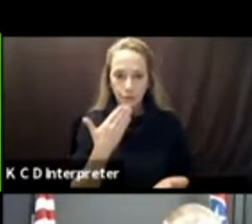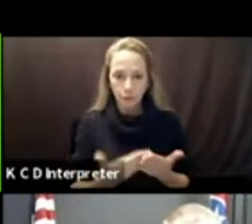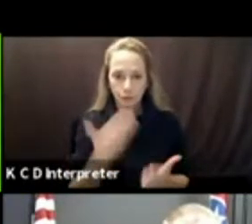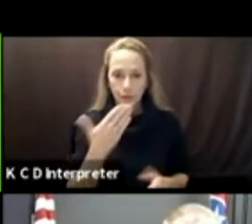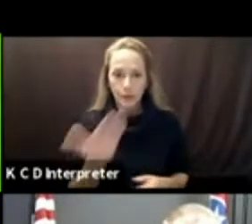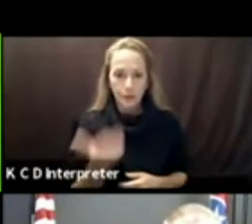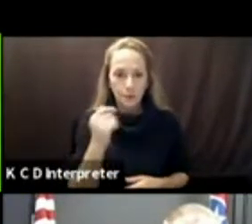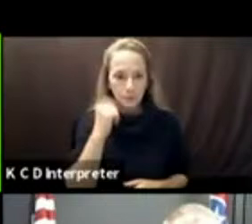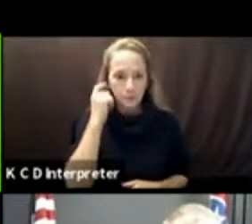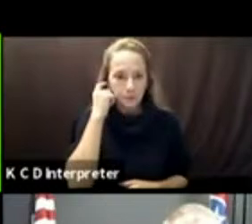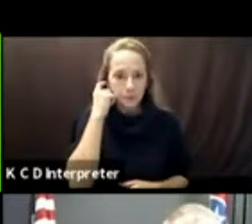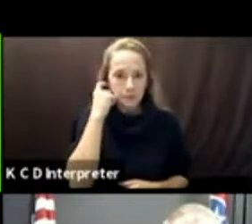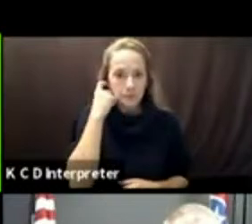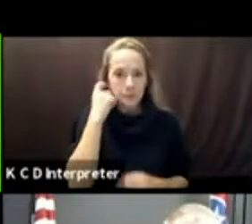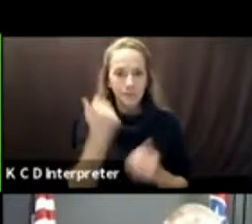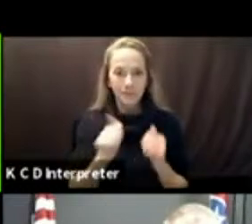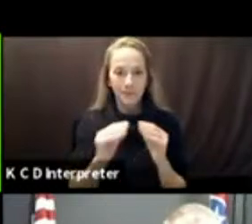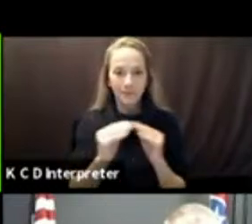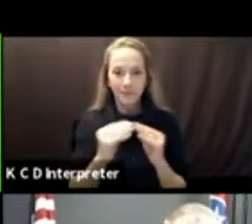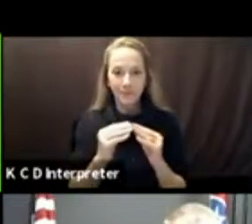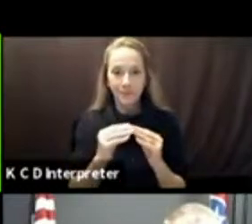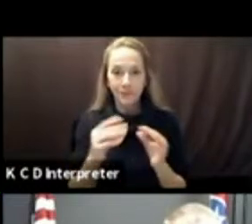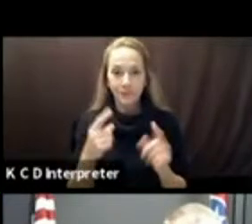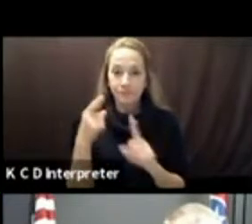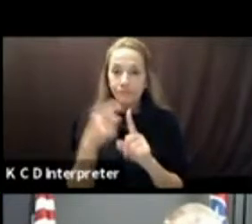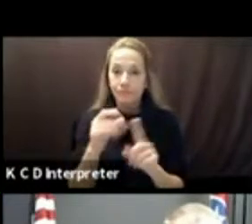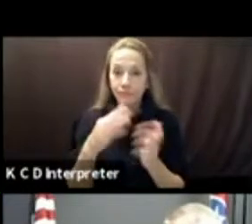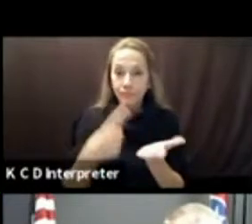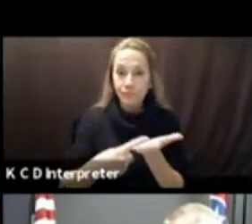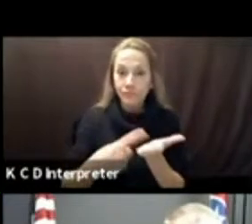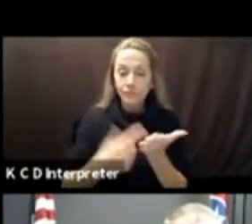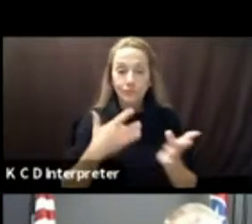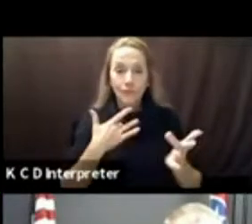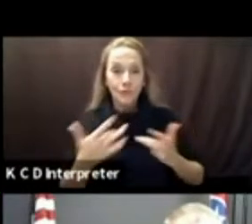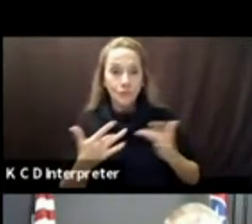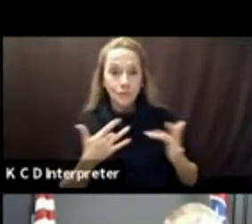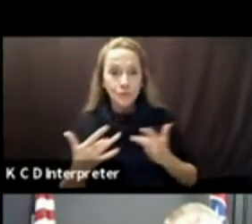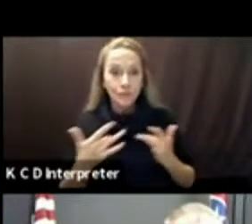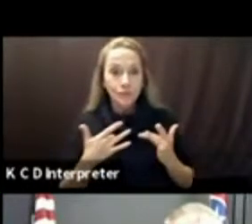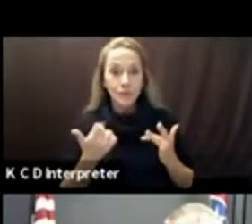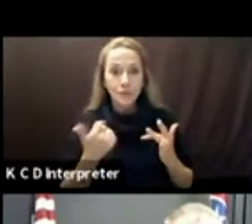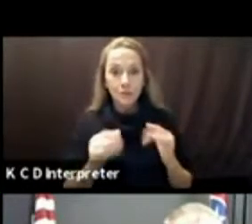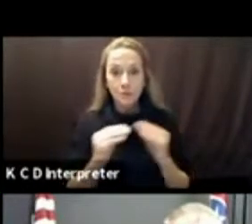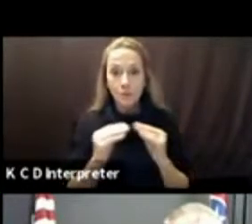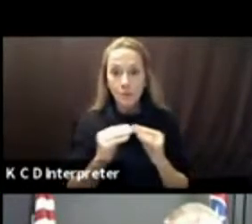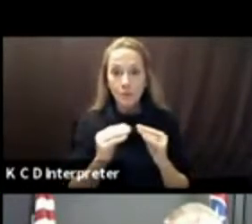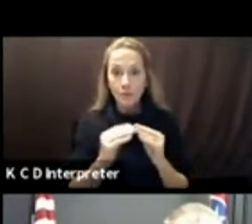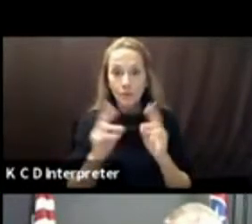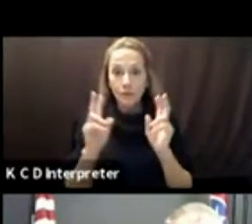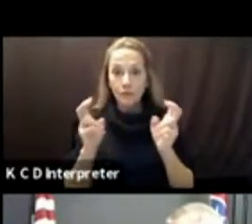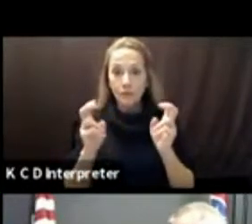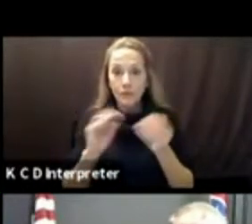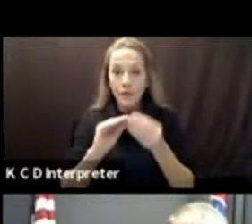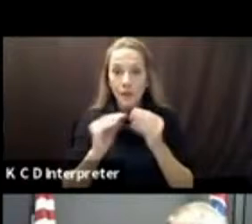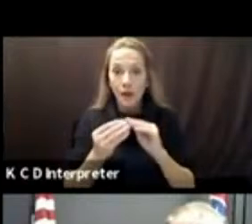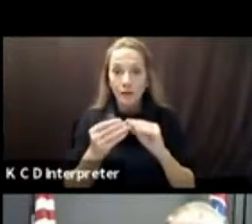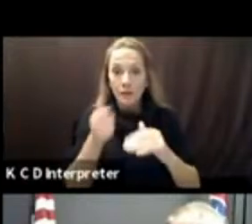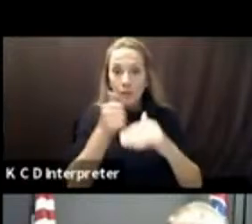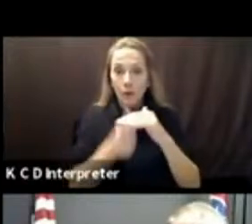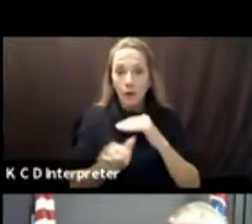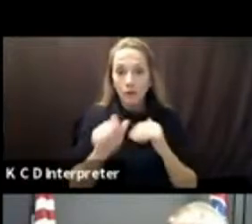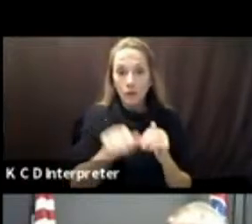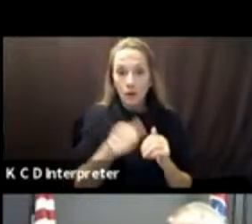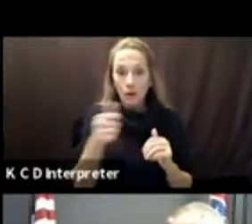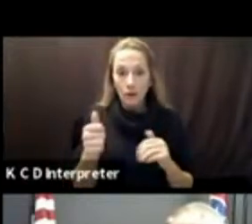Jacobs. Any other points of discussion, concerns? Any other items under other business for